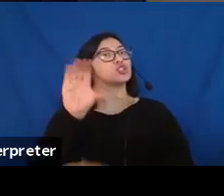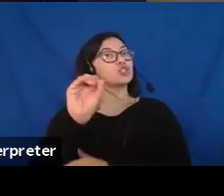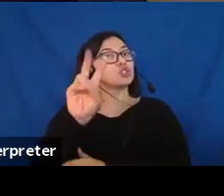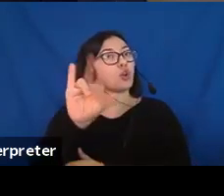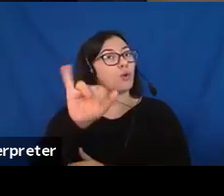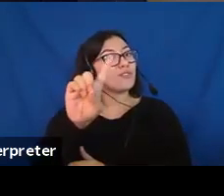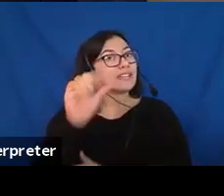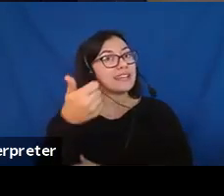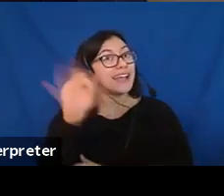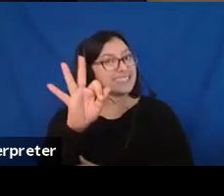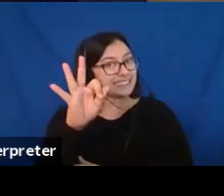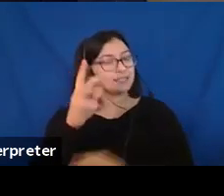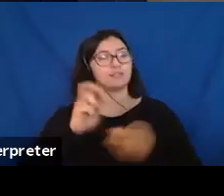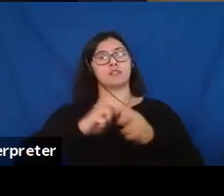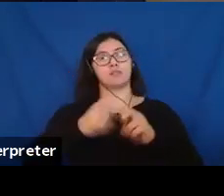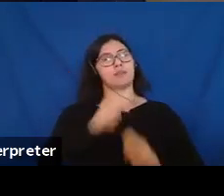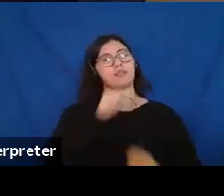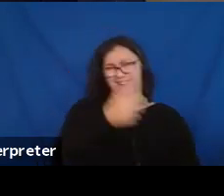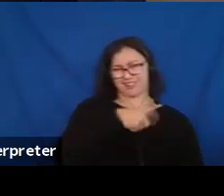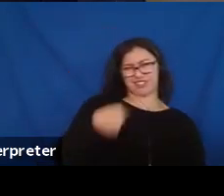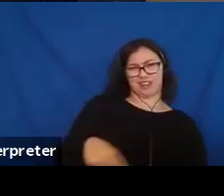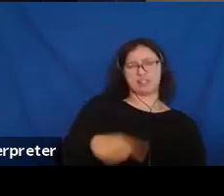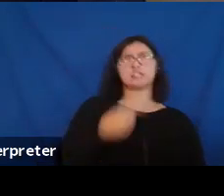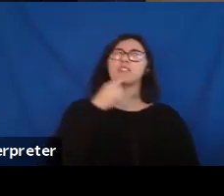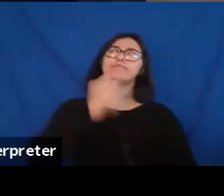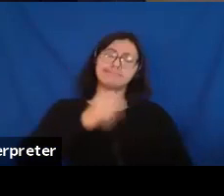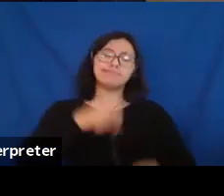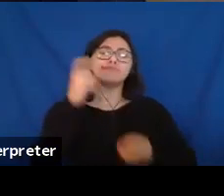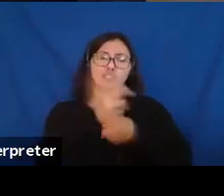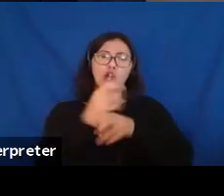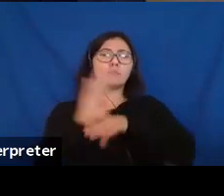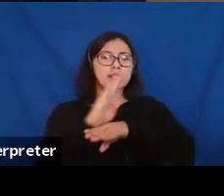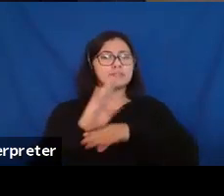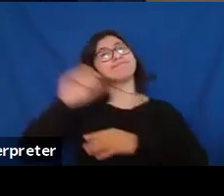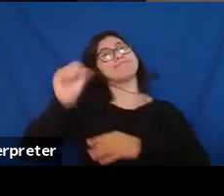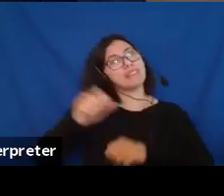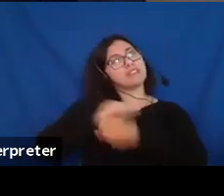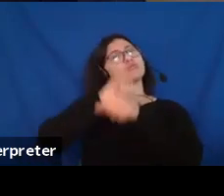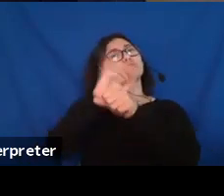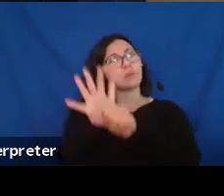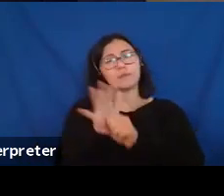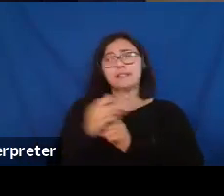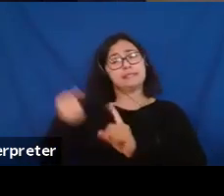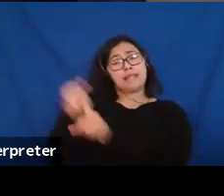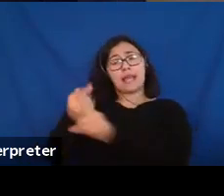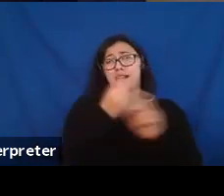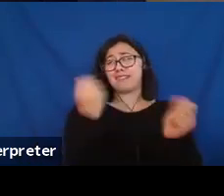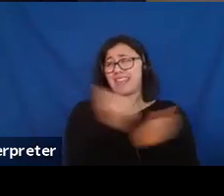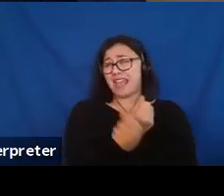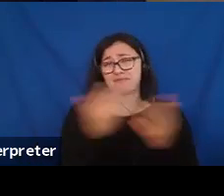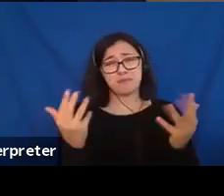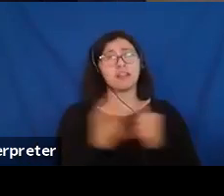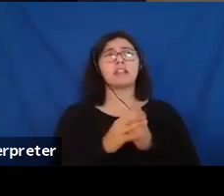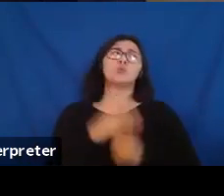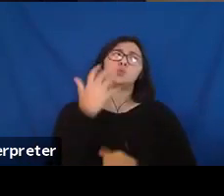really a problem. And yeah, really hard on business. And yes, coronavirus is really impacting all of us. And boy, that's hard,